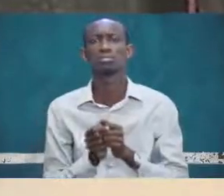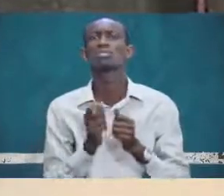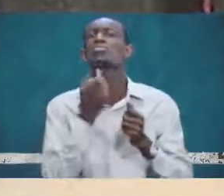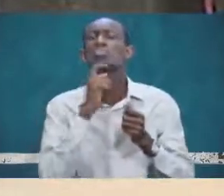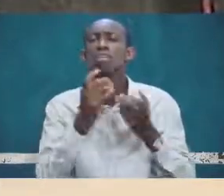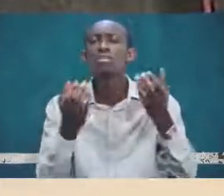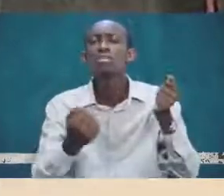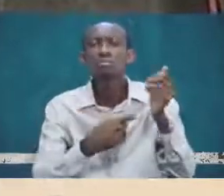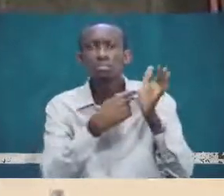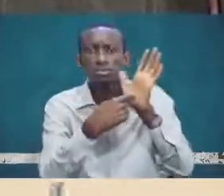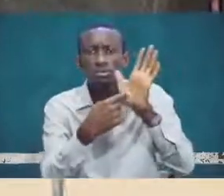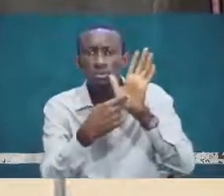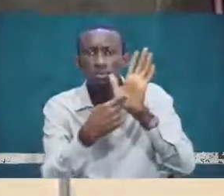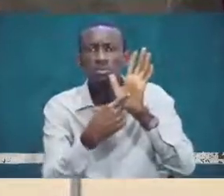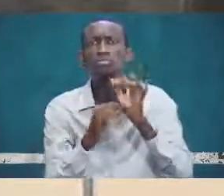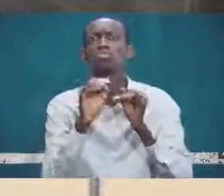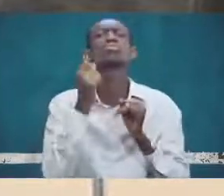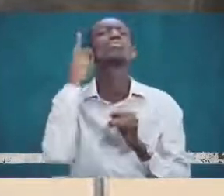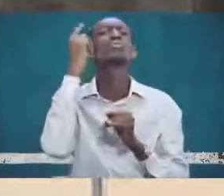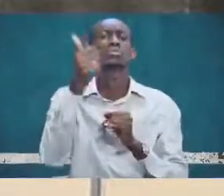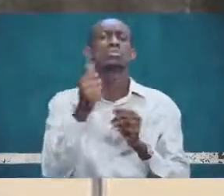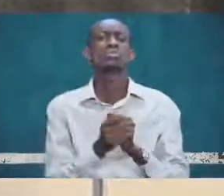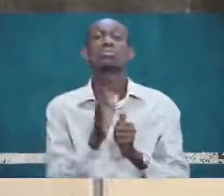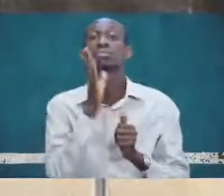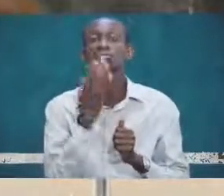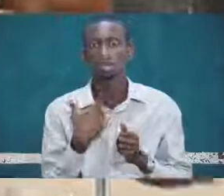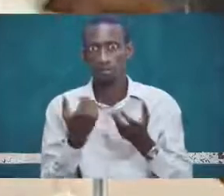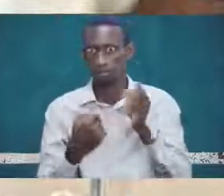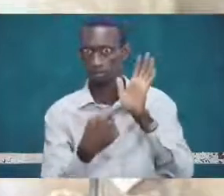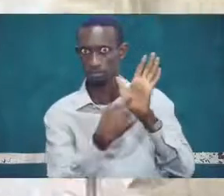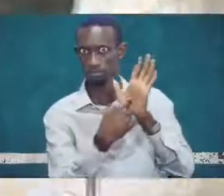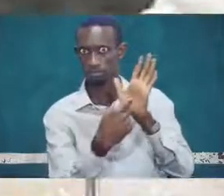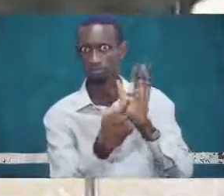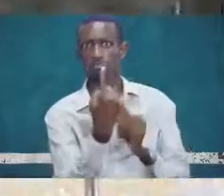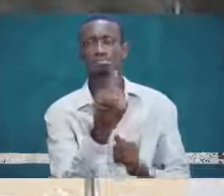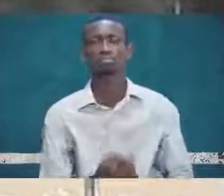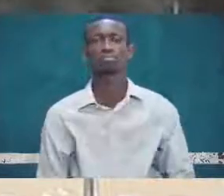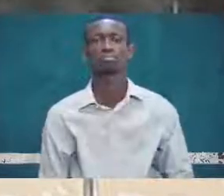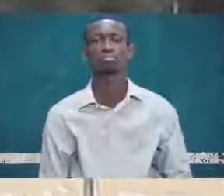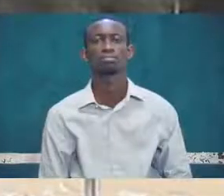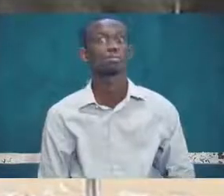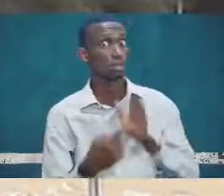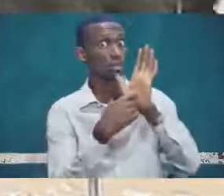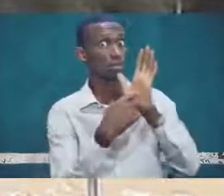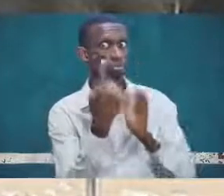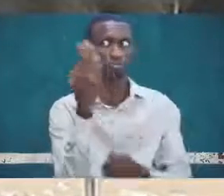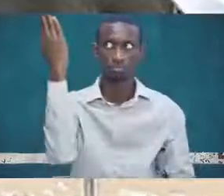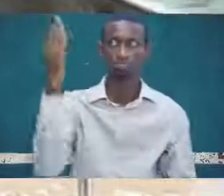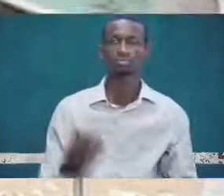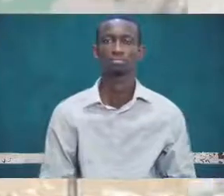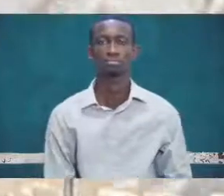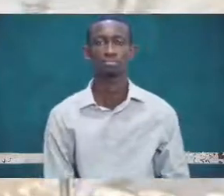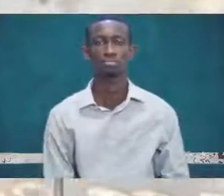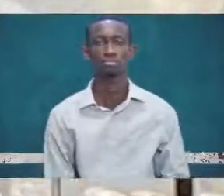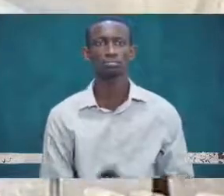an example so that you can understand better. Let's have one example. I have one example for you. Suppose